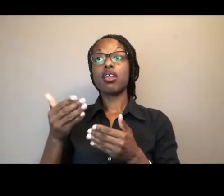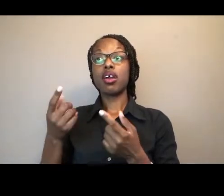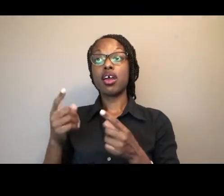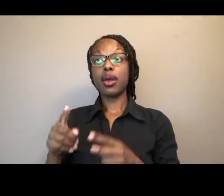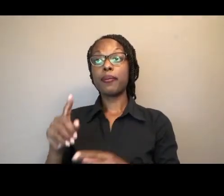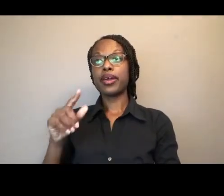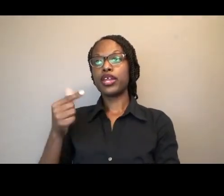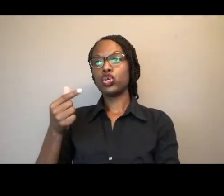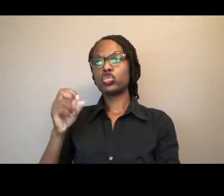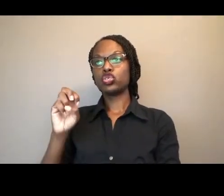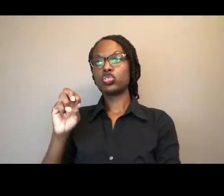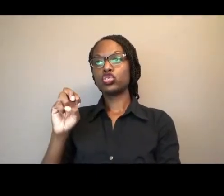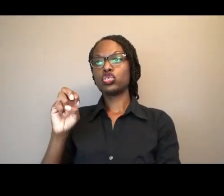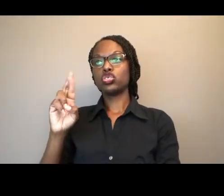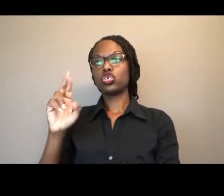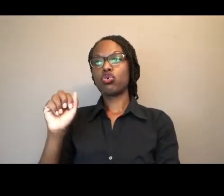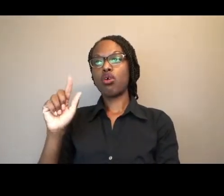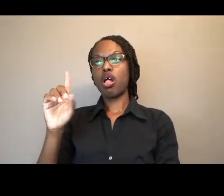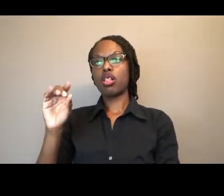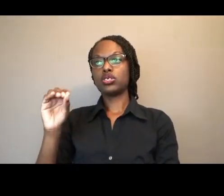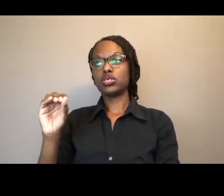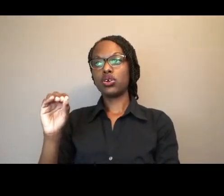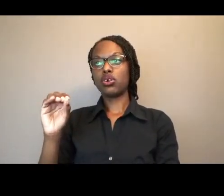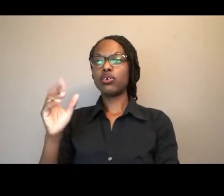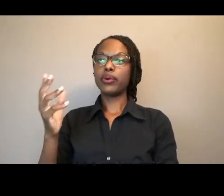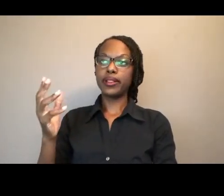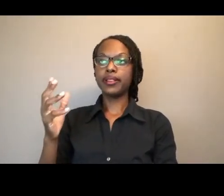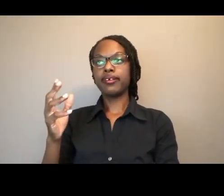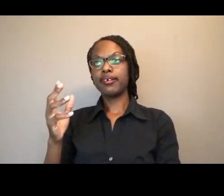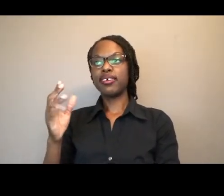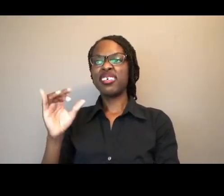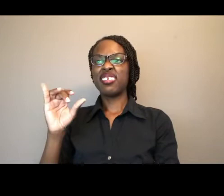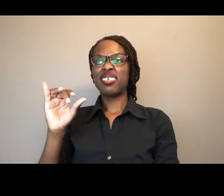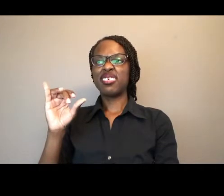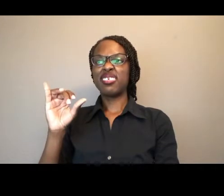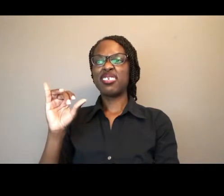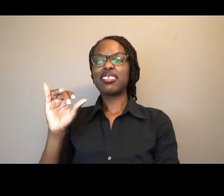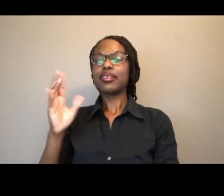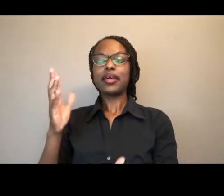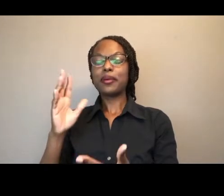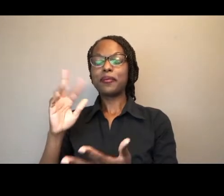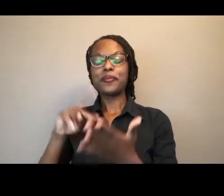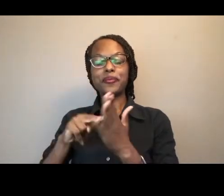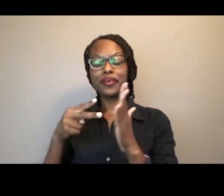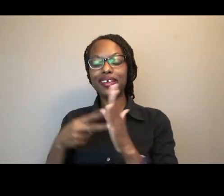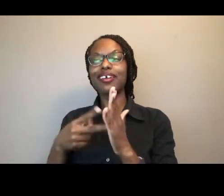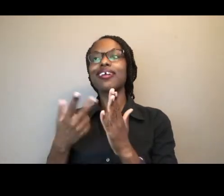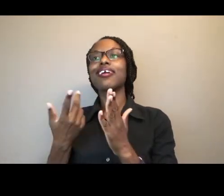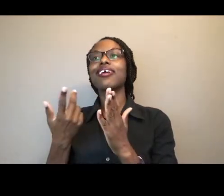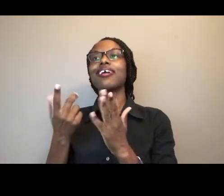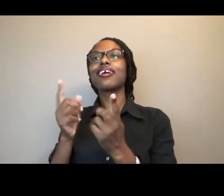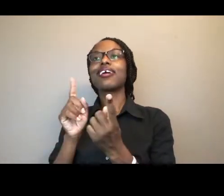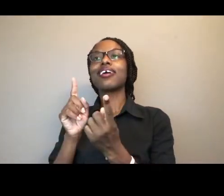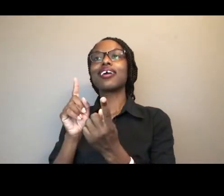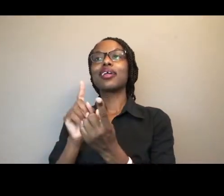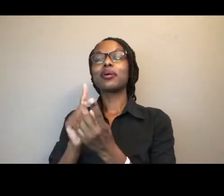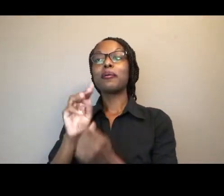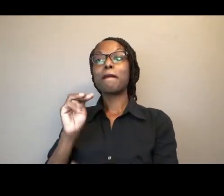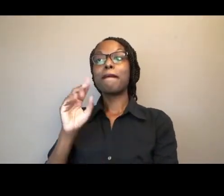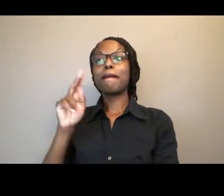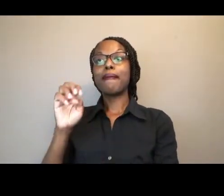That's one brother. That's when Mike calling around